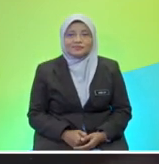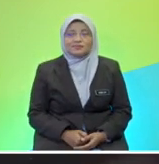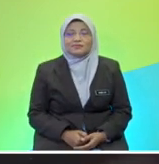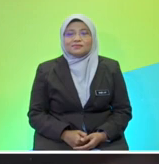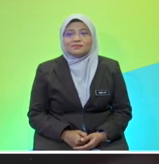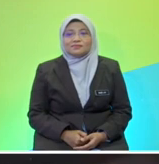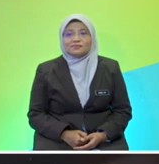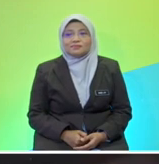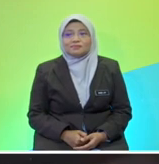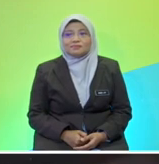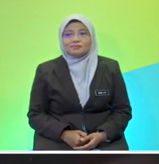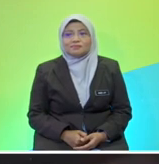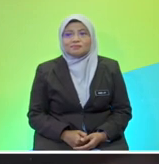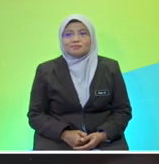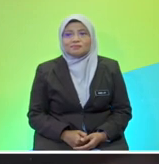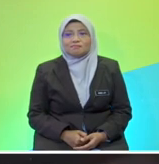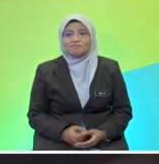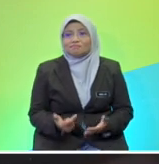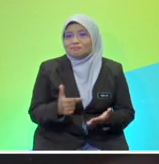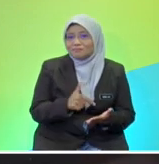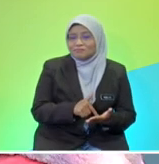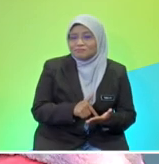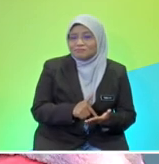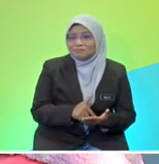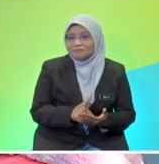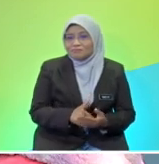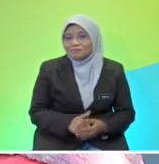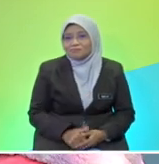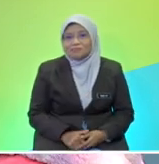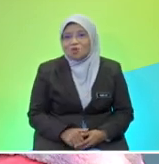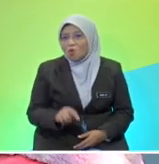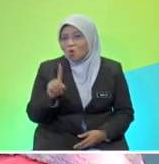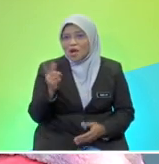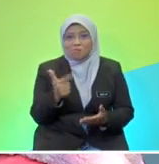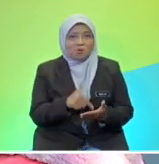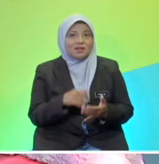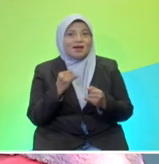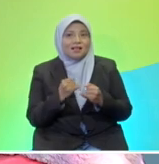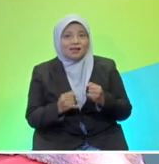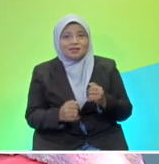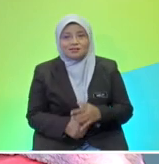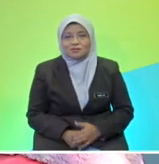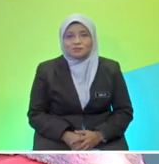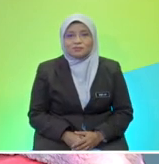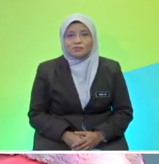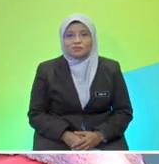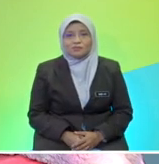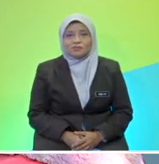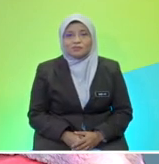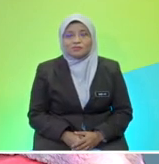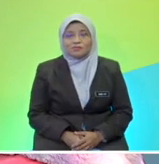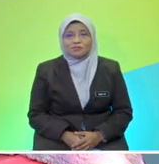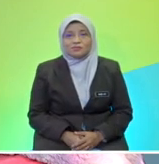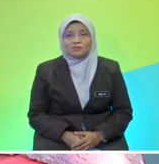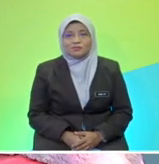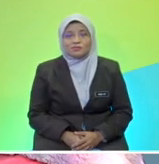teacher. Any more toys do we have? Or I think we have one more. We have last one? Yes, one what more. What is that? What is that toy?